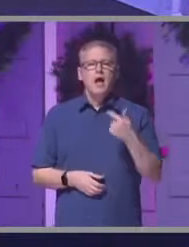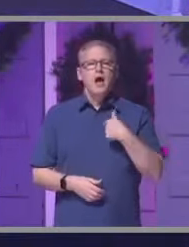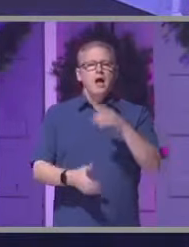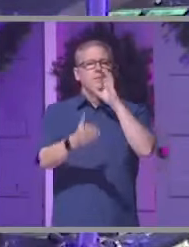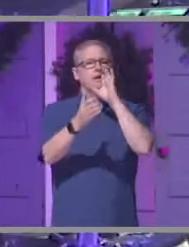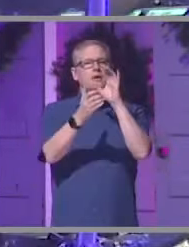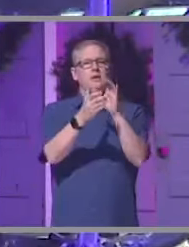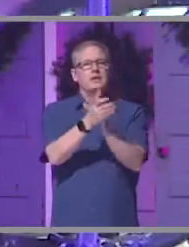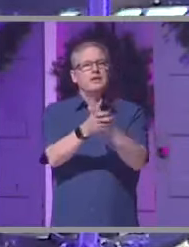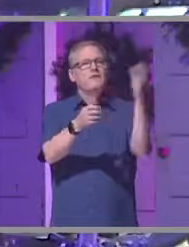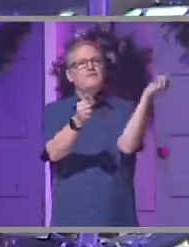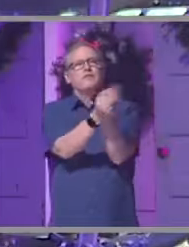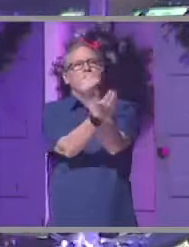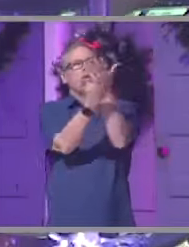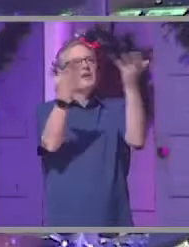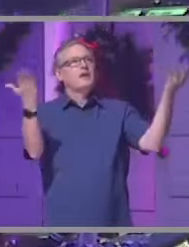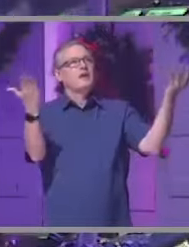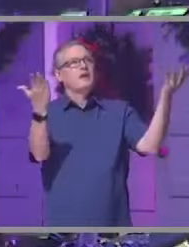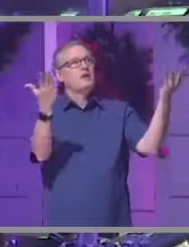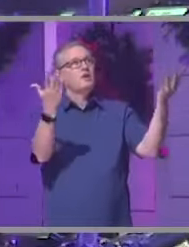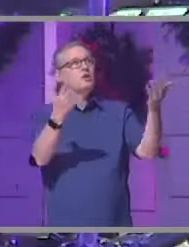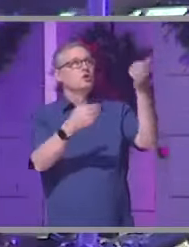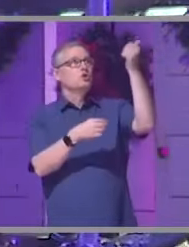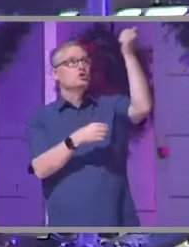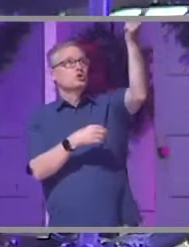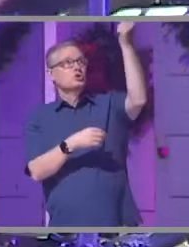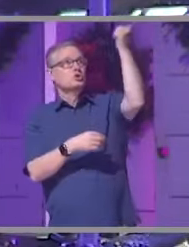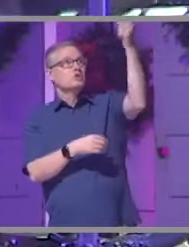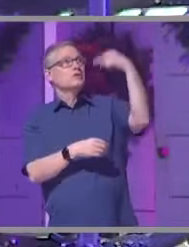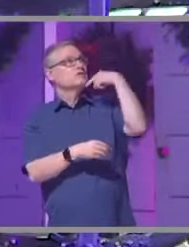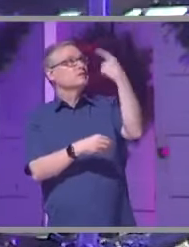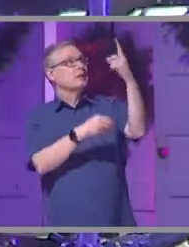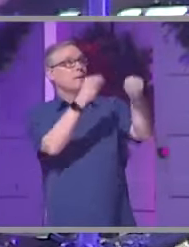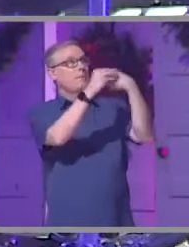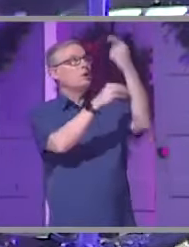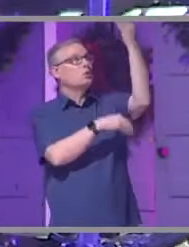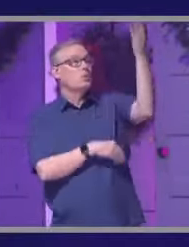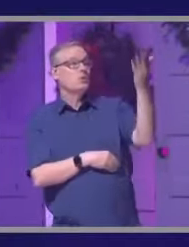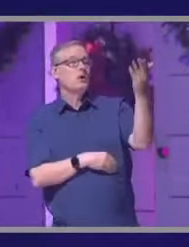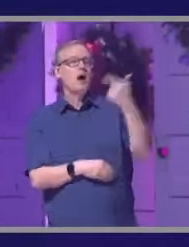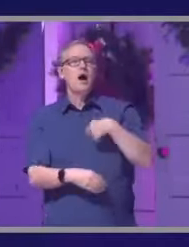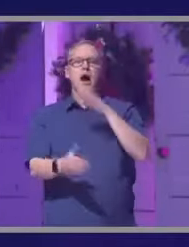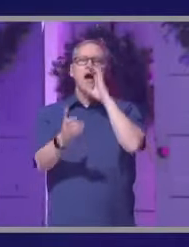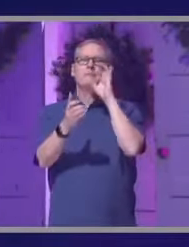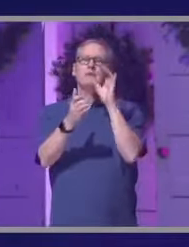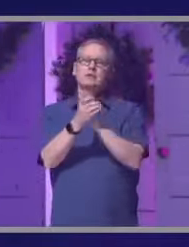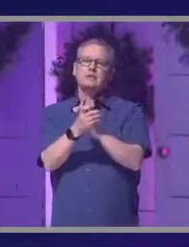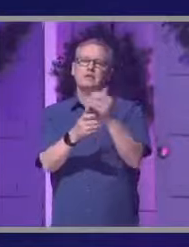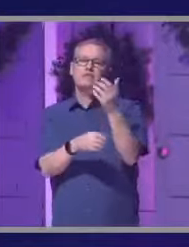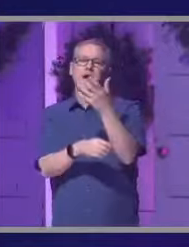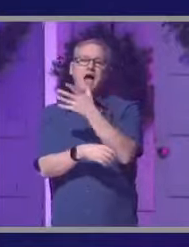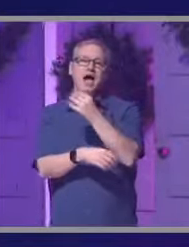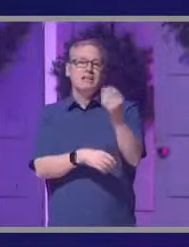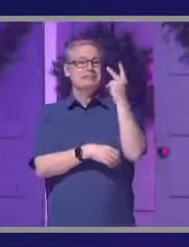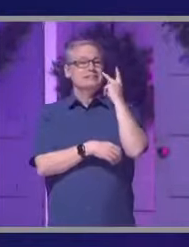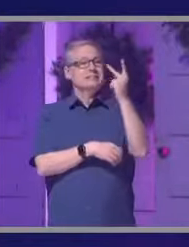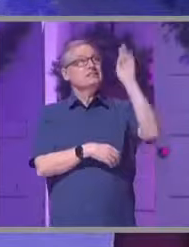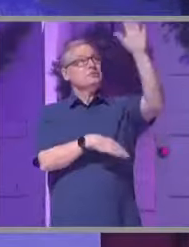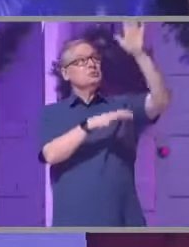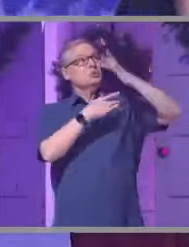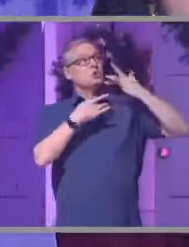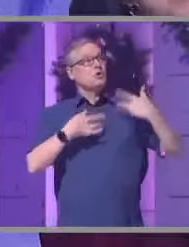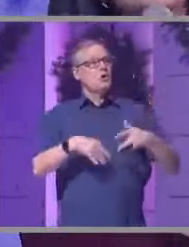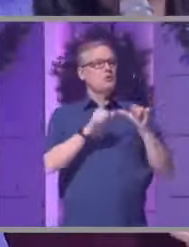paradise. I believe everything that you say you are. I believe and I have seen